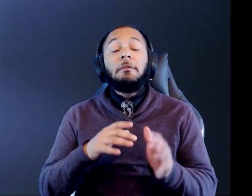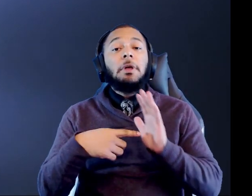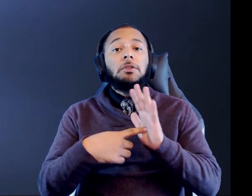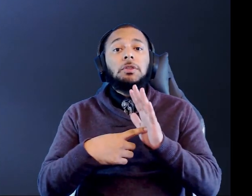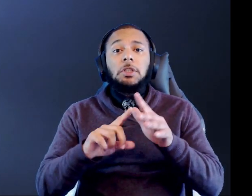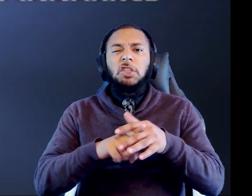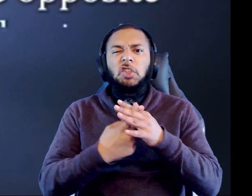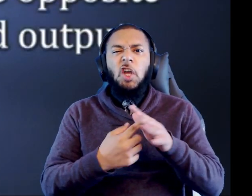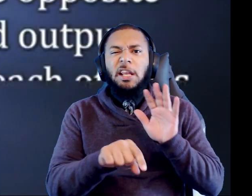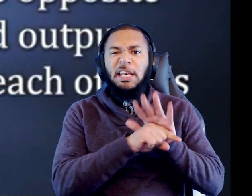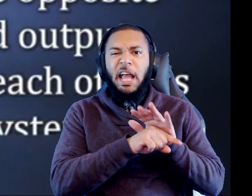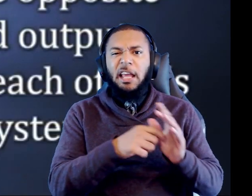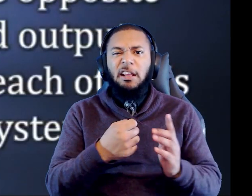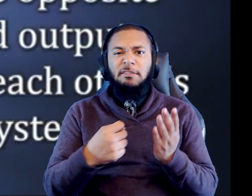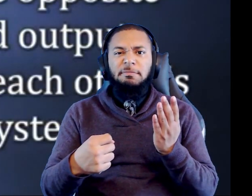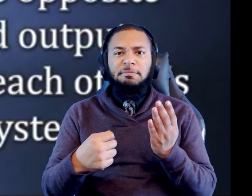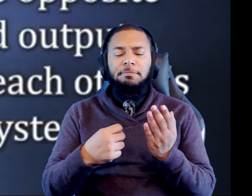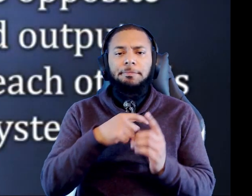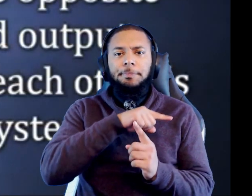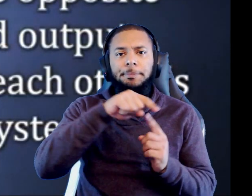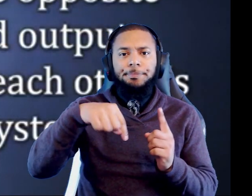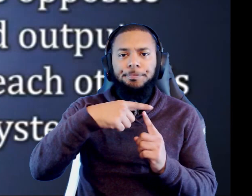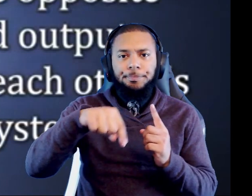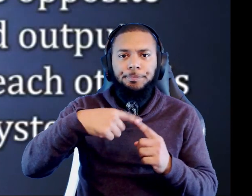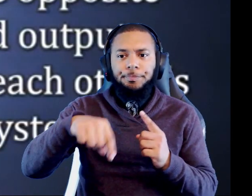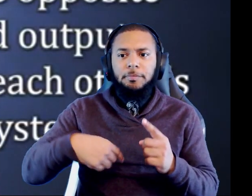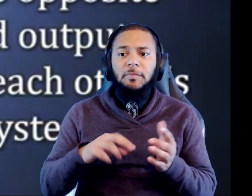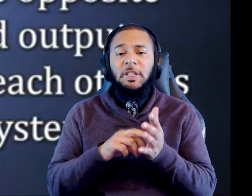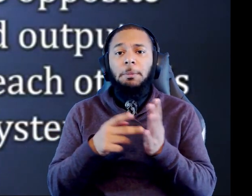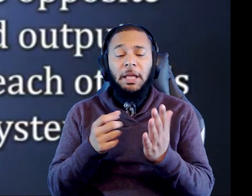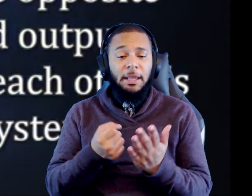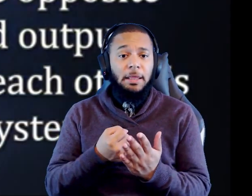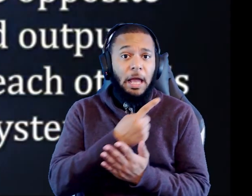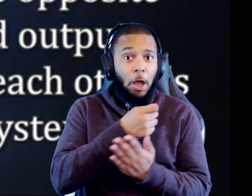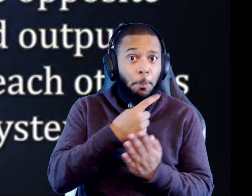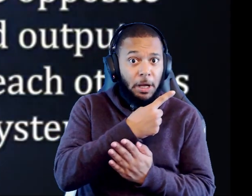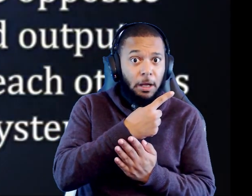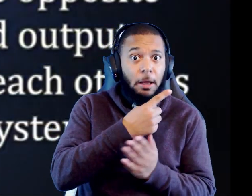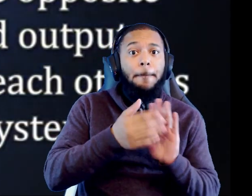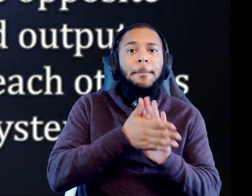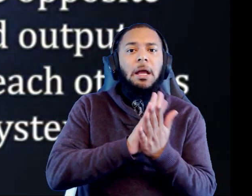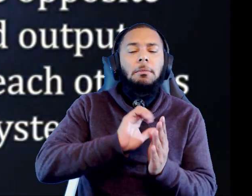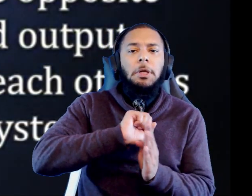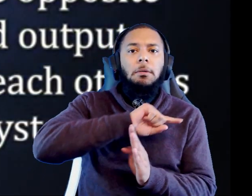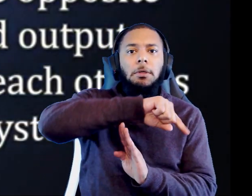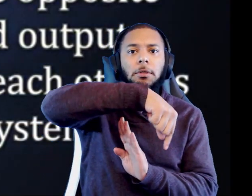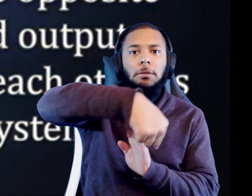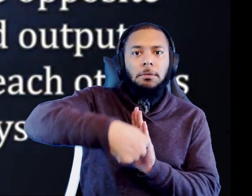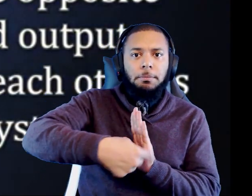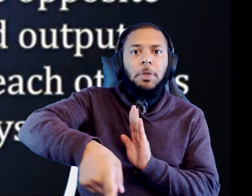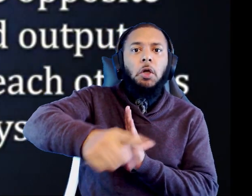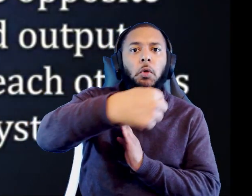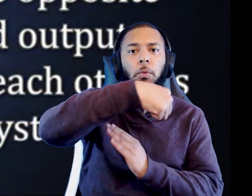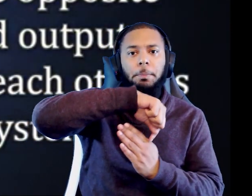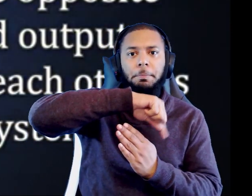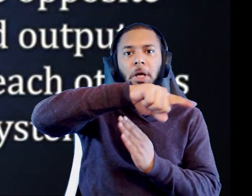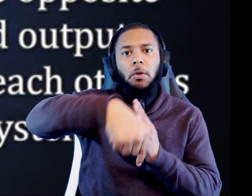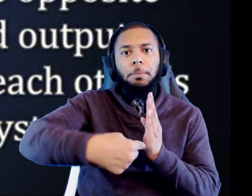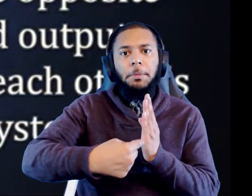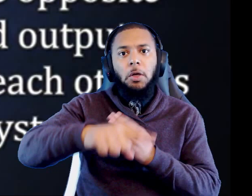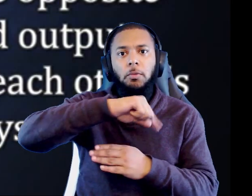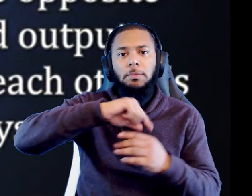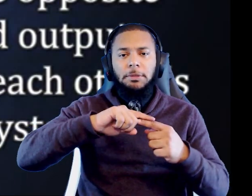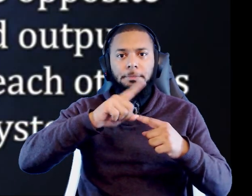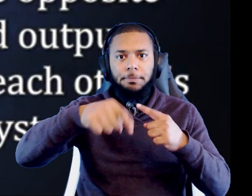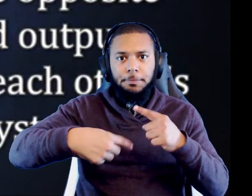negative feedback loop is defined as a feedback loop in which the output of one type acts as an input that moves the system in the opposite direction.